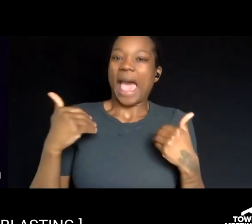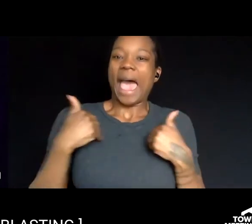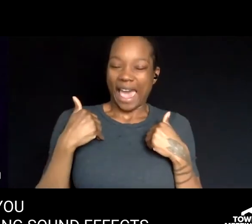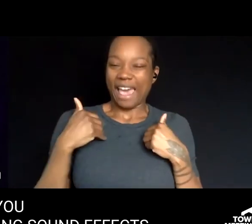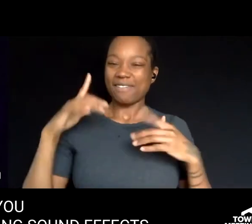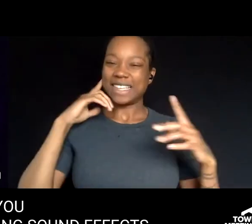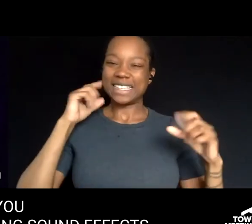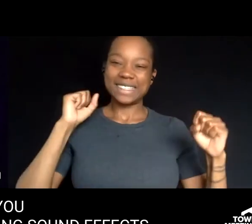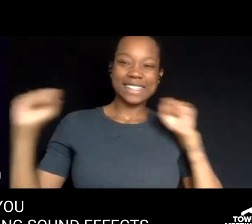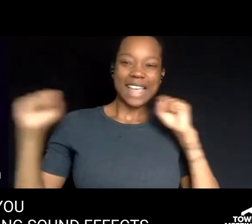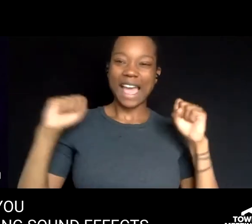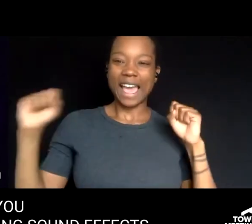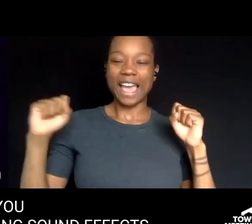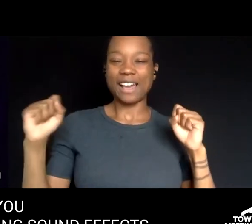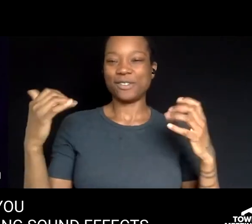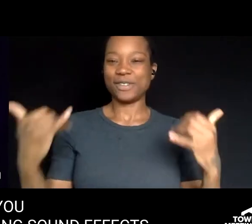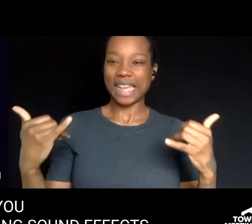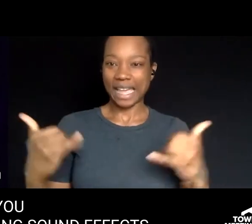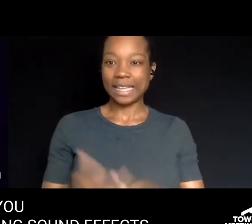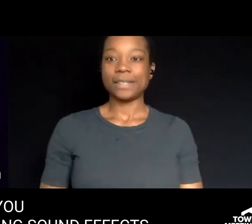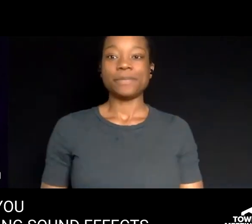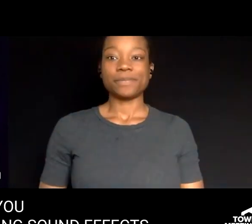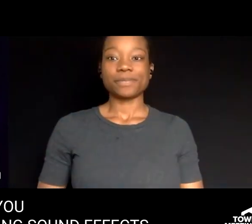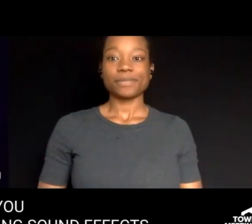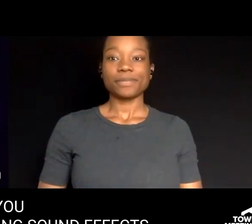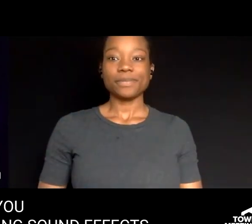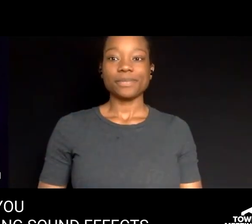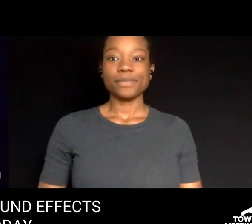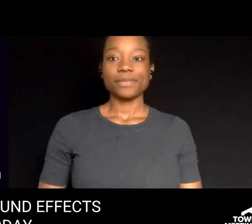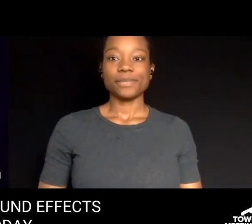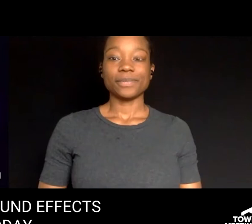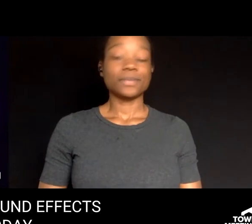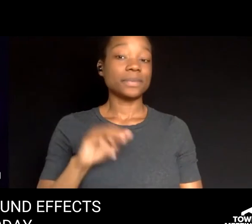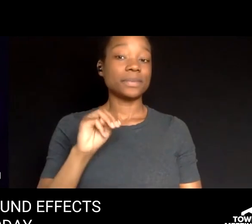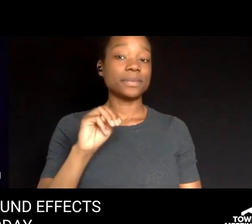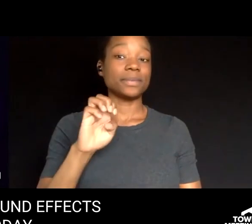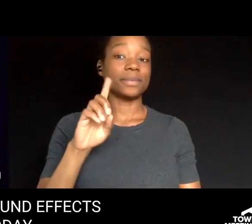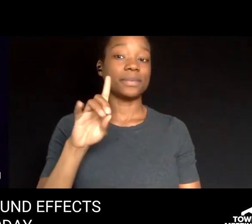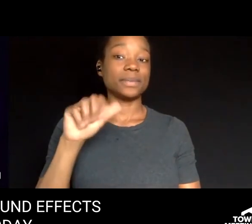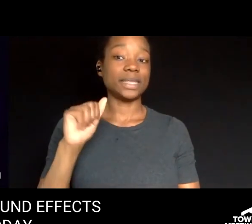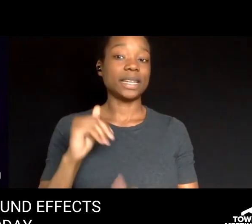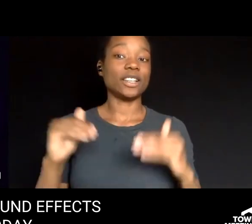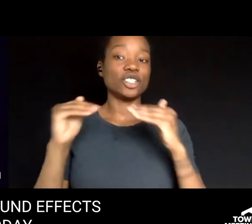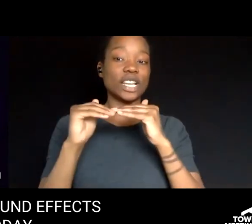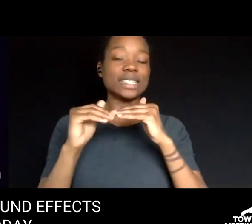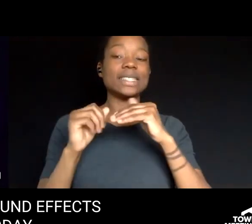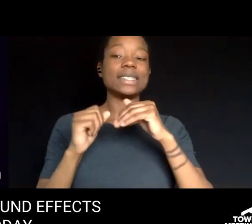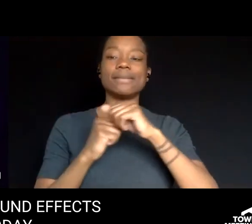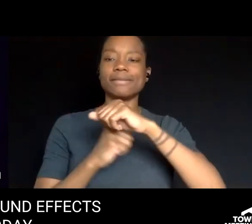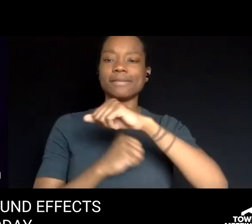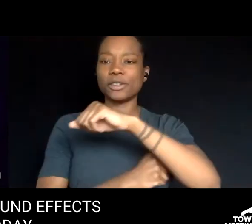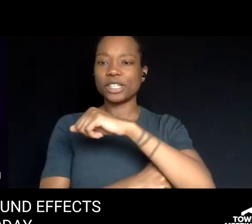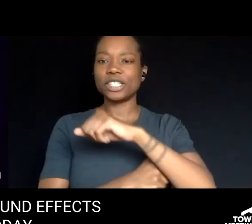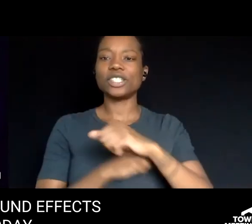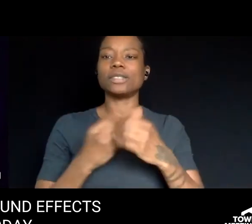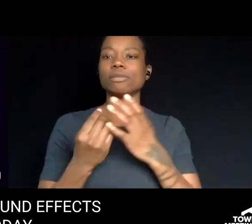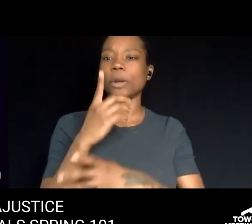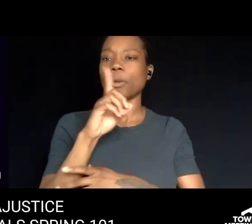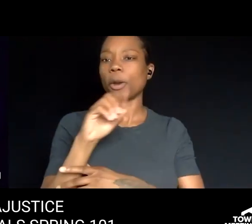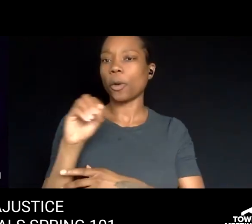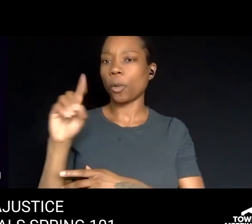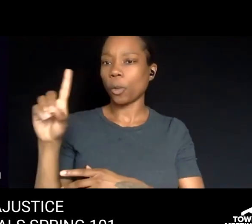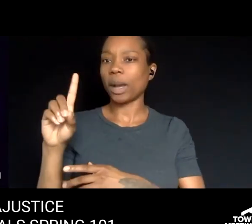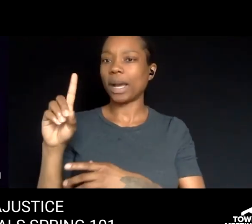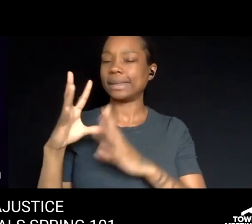The Media Justice Fundamentals Spring 101 series is a workshop series that's produced by us,